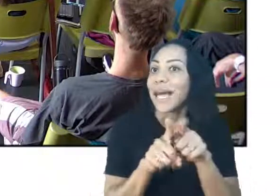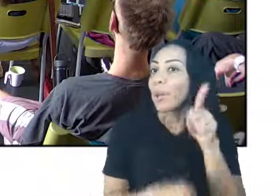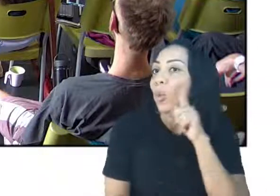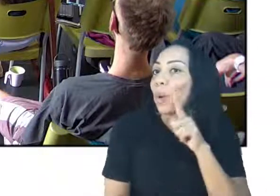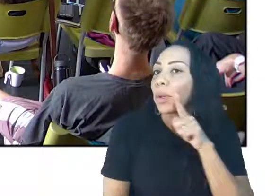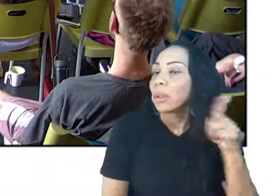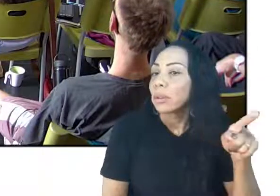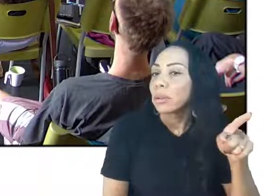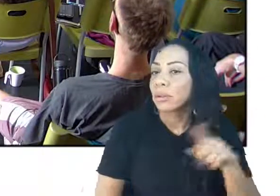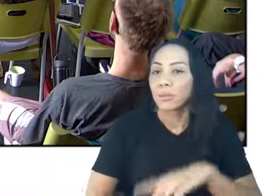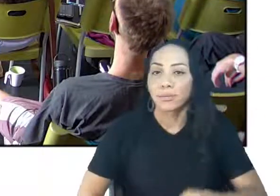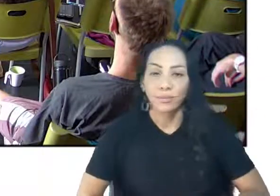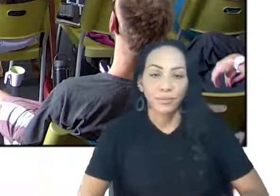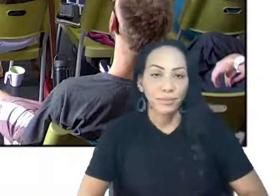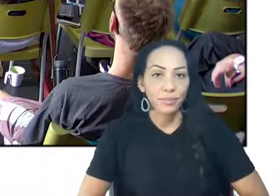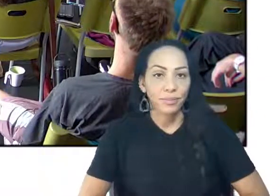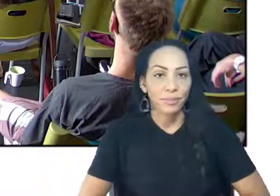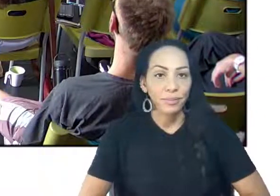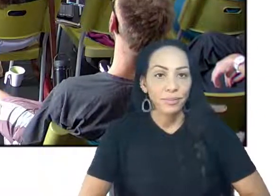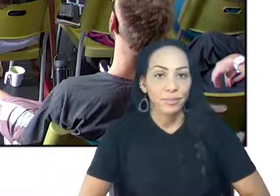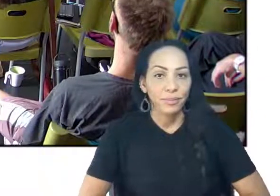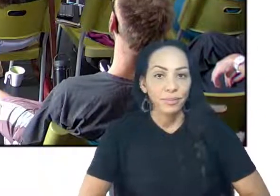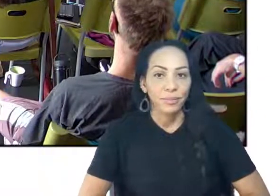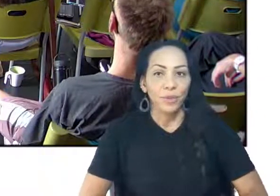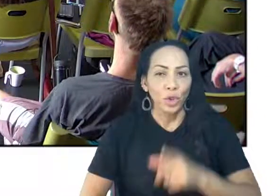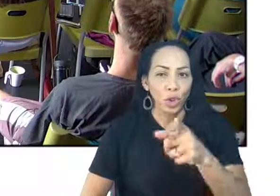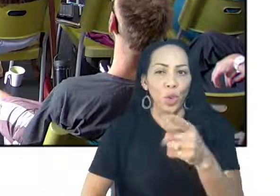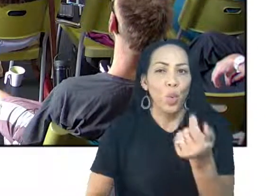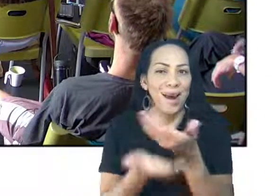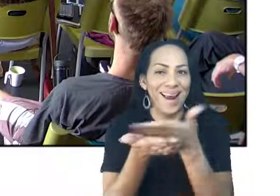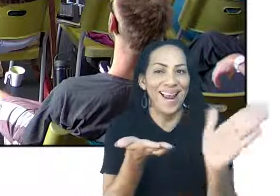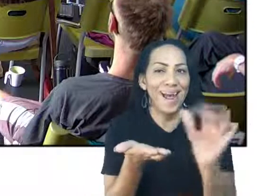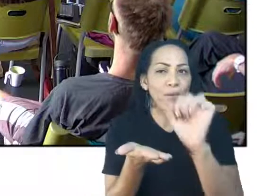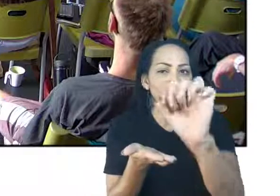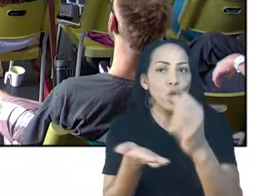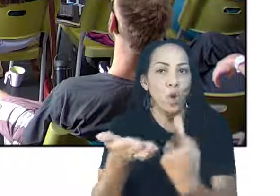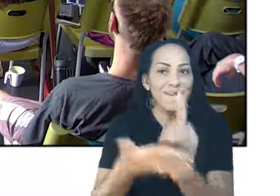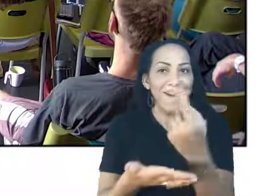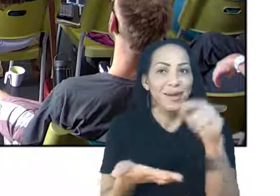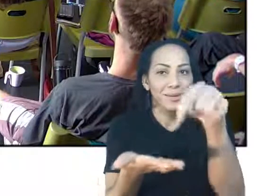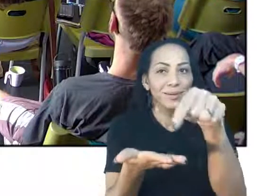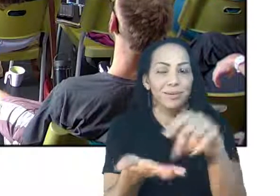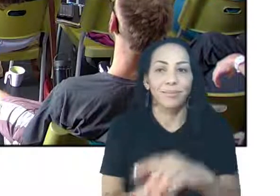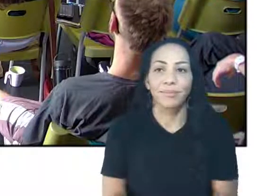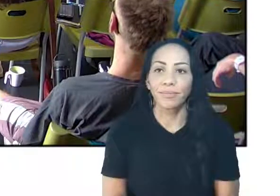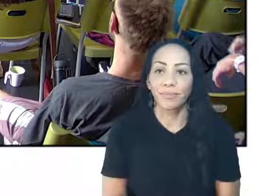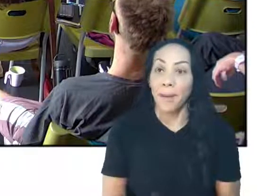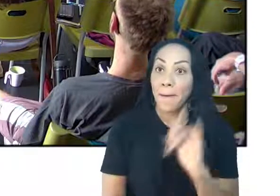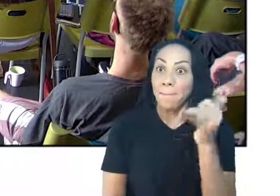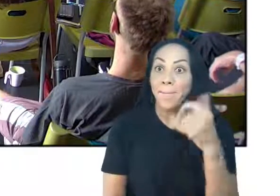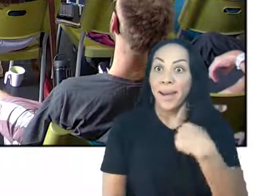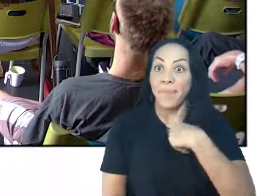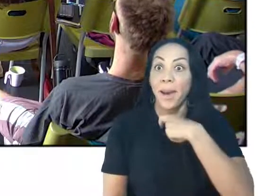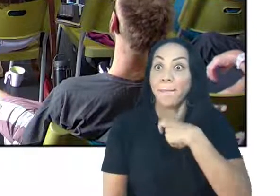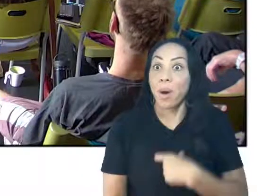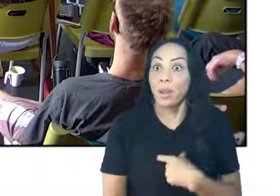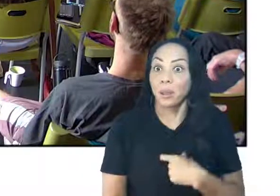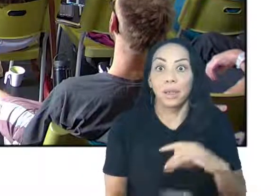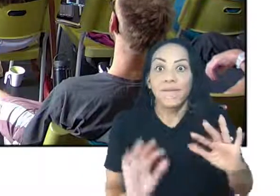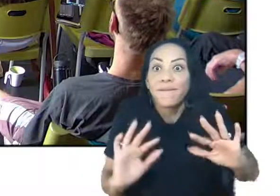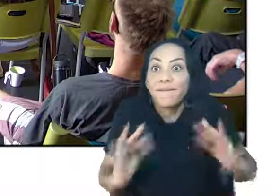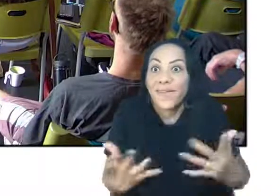it clear in some of the events where people who might not have a disability are welcome to come and rest too.